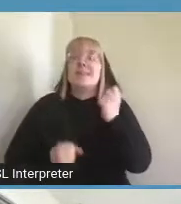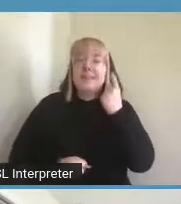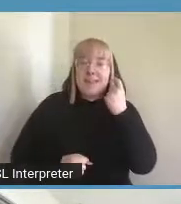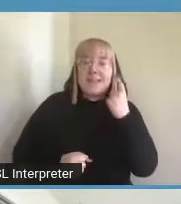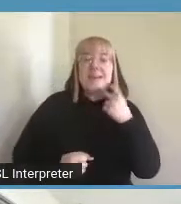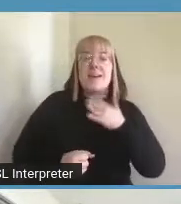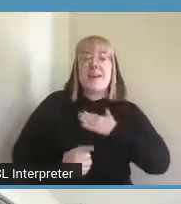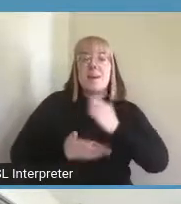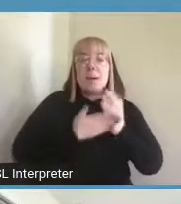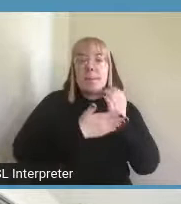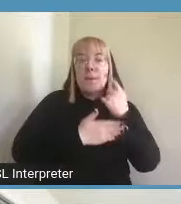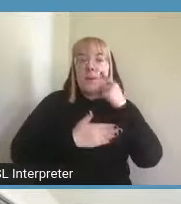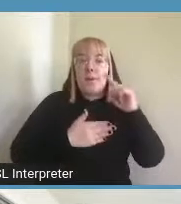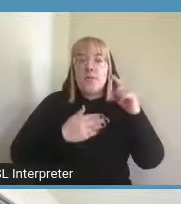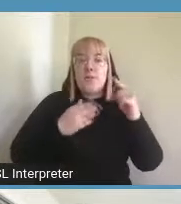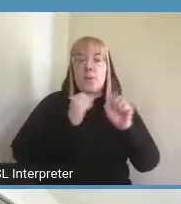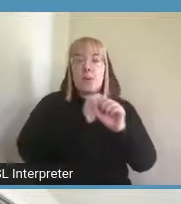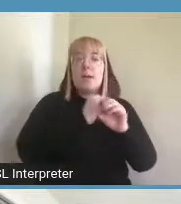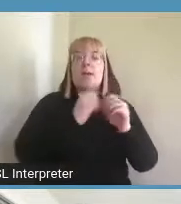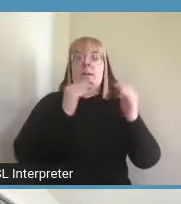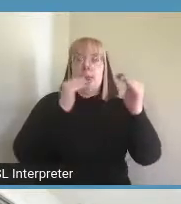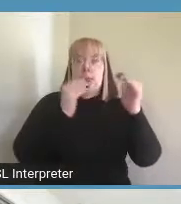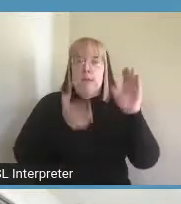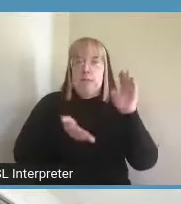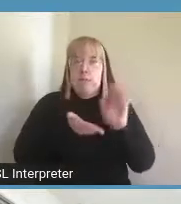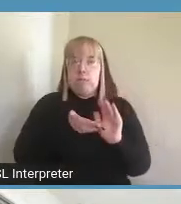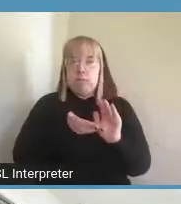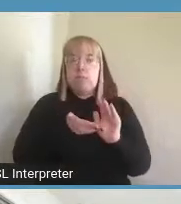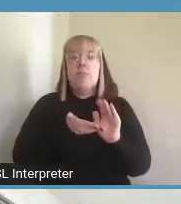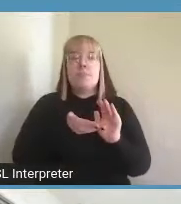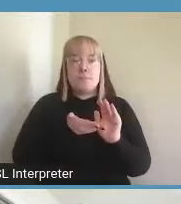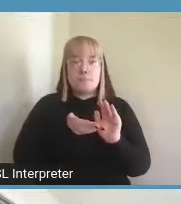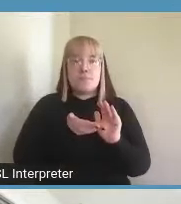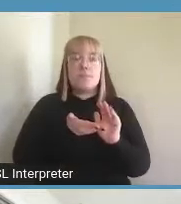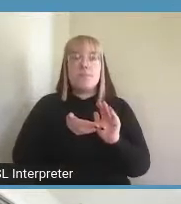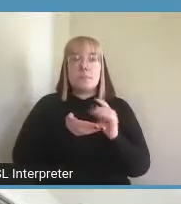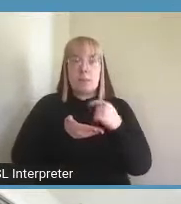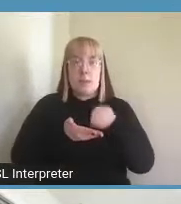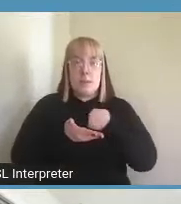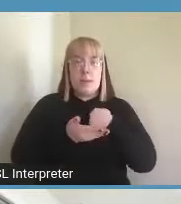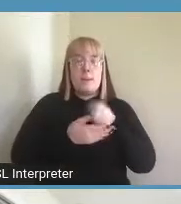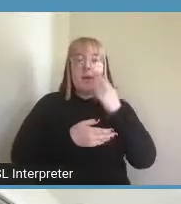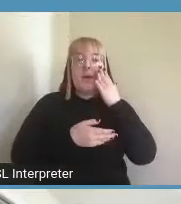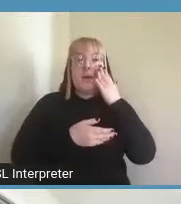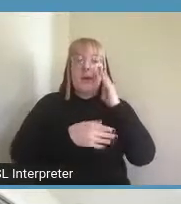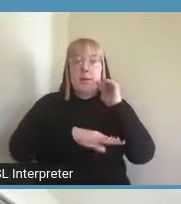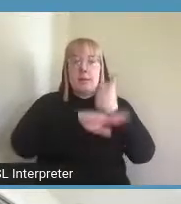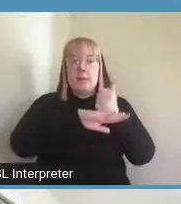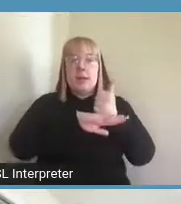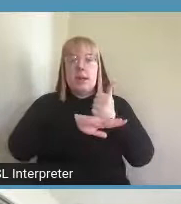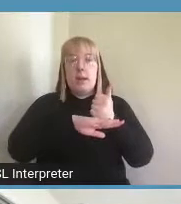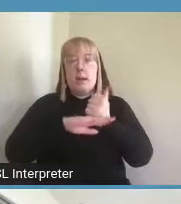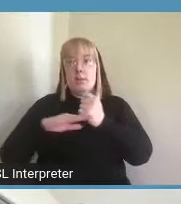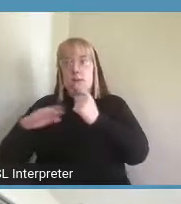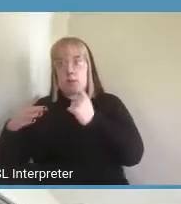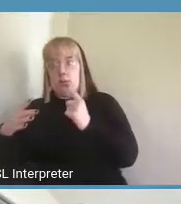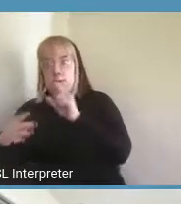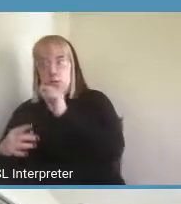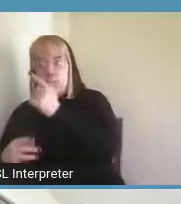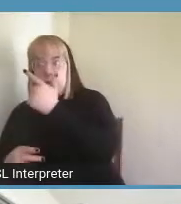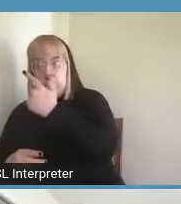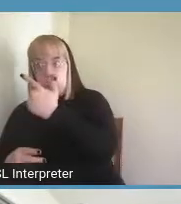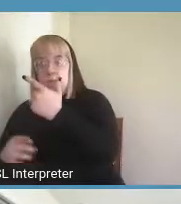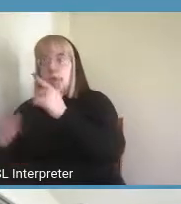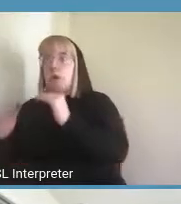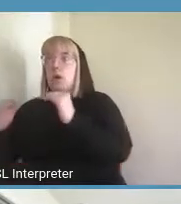online courses next year is going to be lower. So I've set an indicator of success that's lower than this year because I will have less